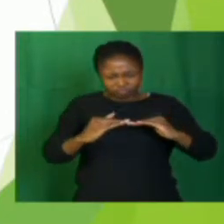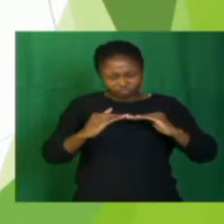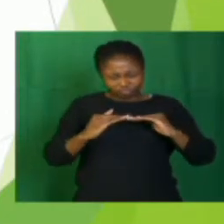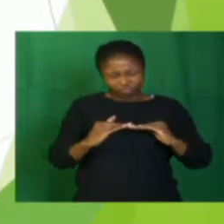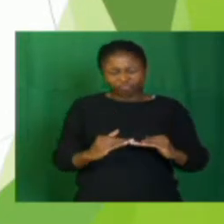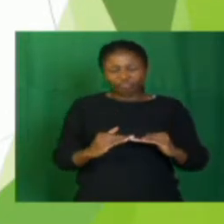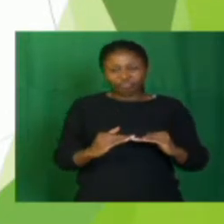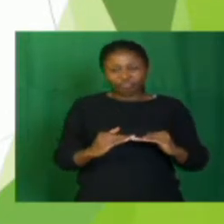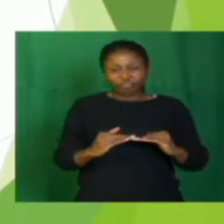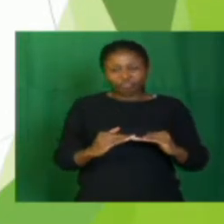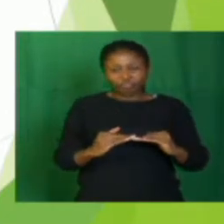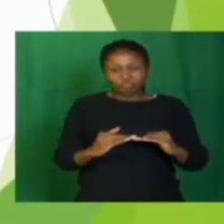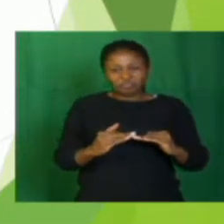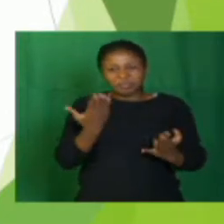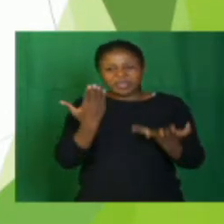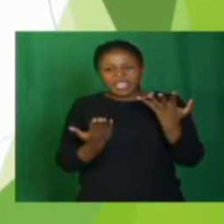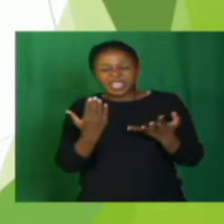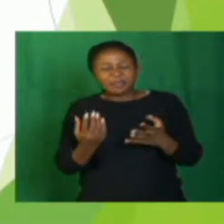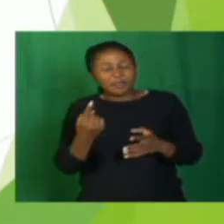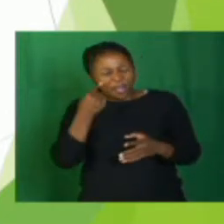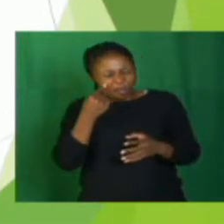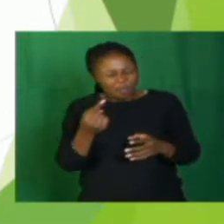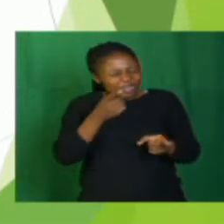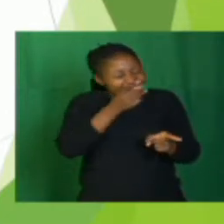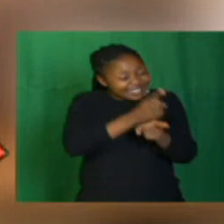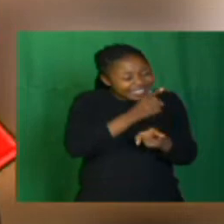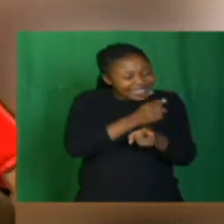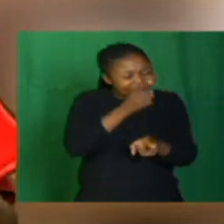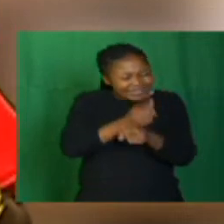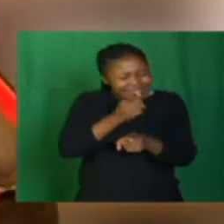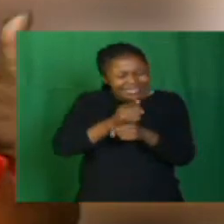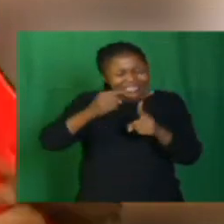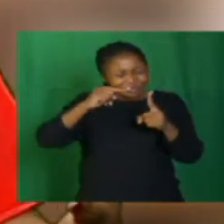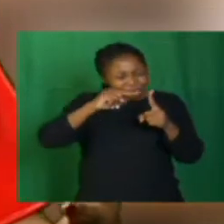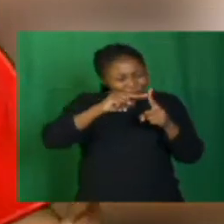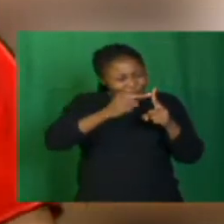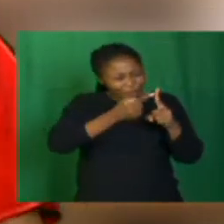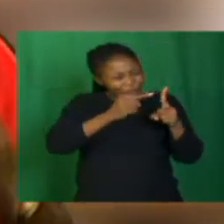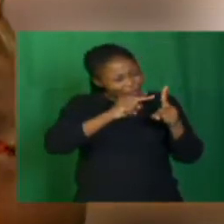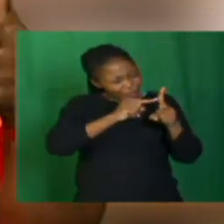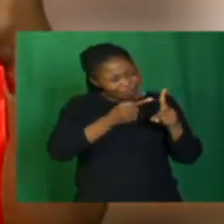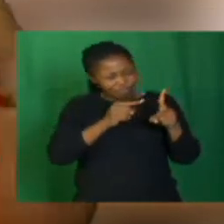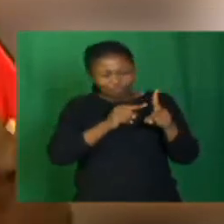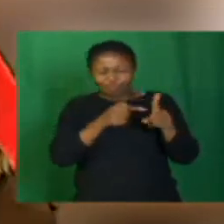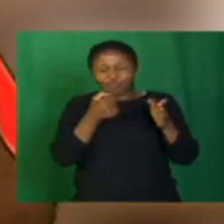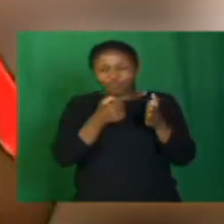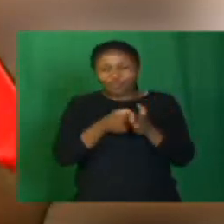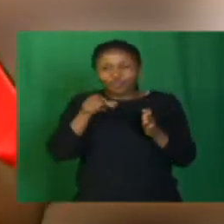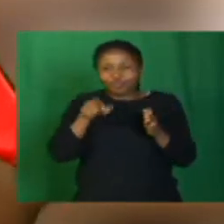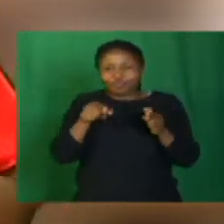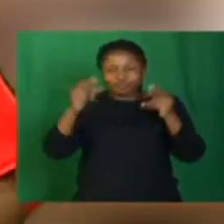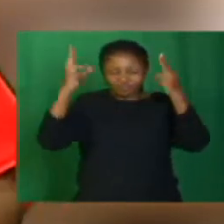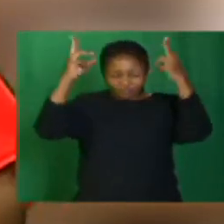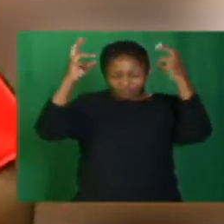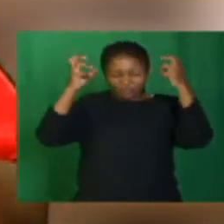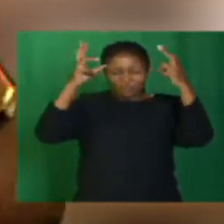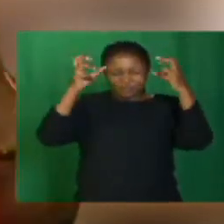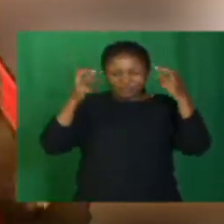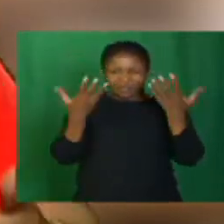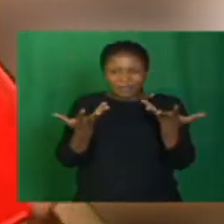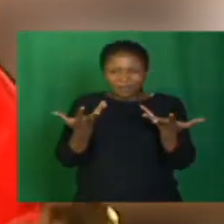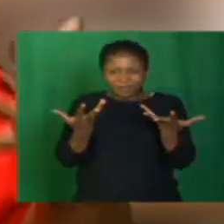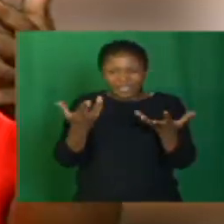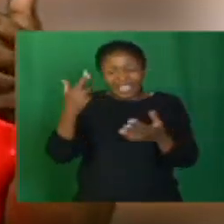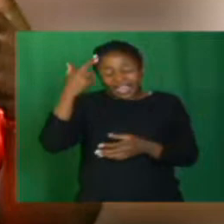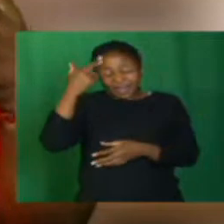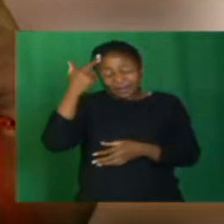points for the topic. Why do I say points for? Because remember I said previously, you